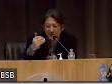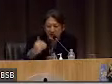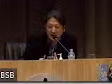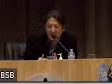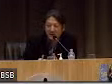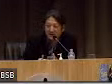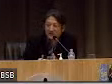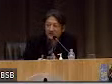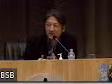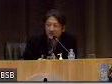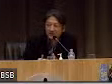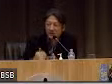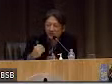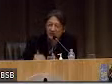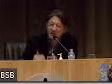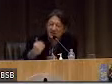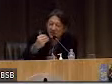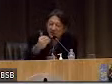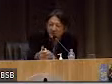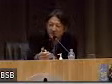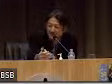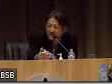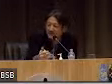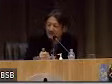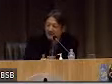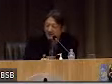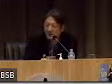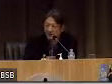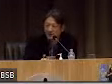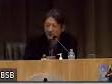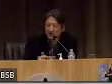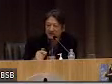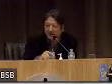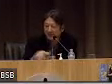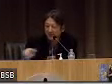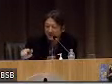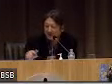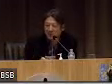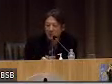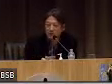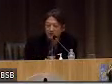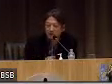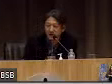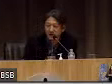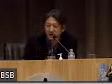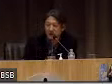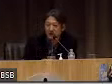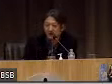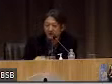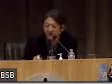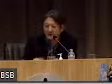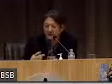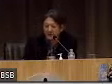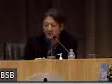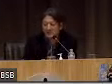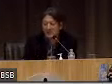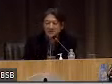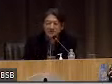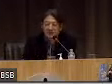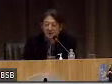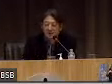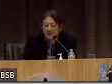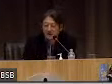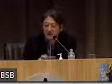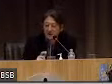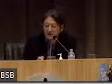the period 2020-22 moment? What we need to go forward in 2022 to follow